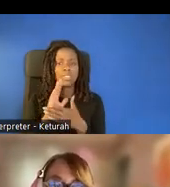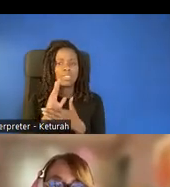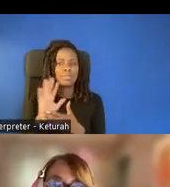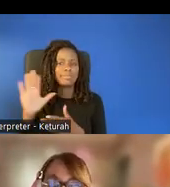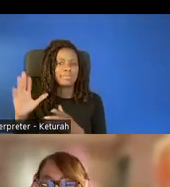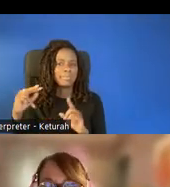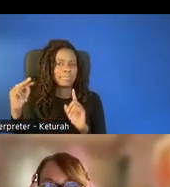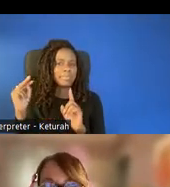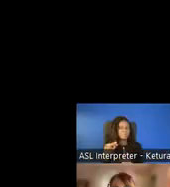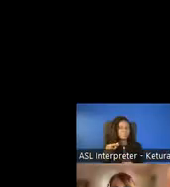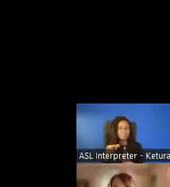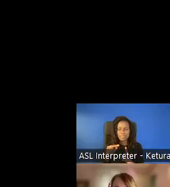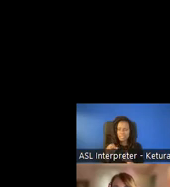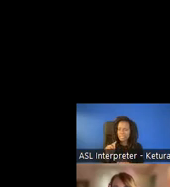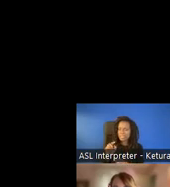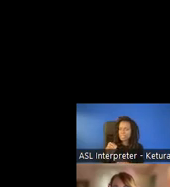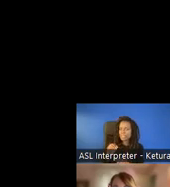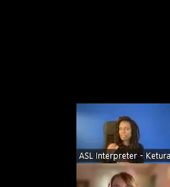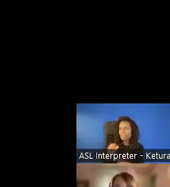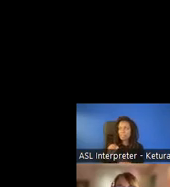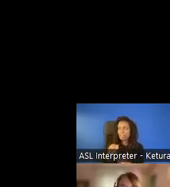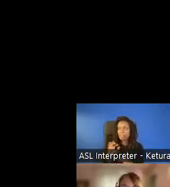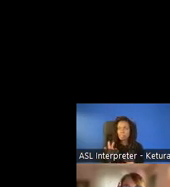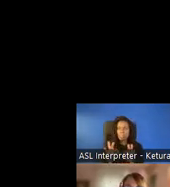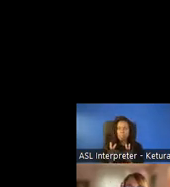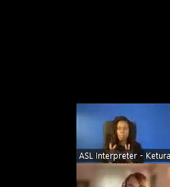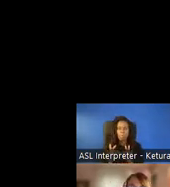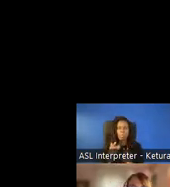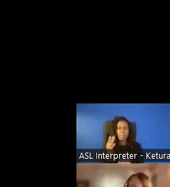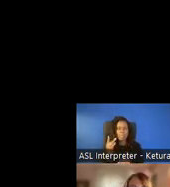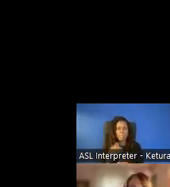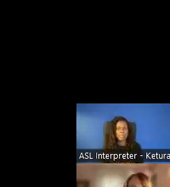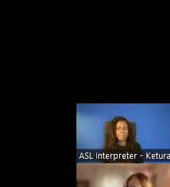perspective on how STEM is really important for infants and toddlers.